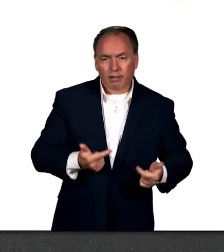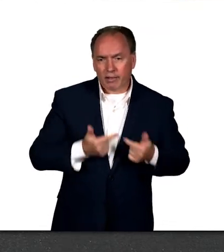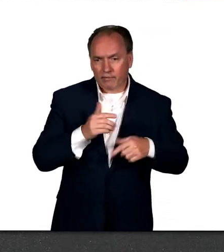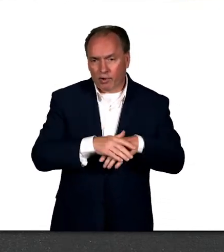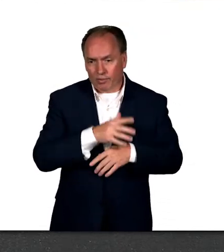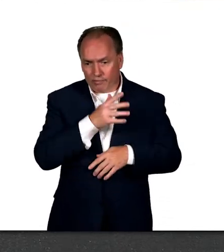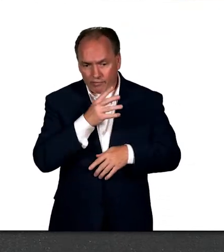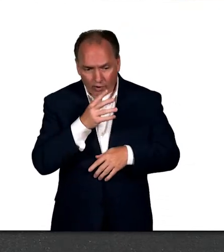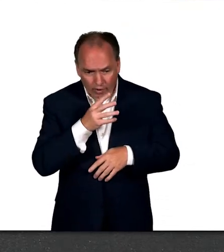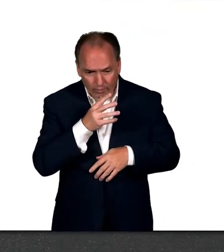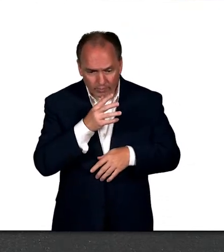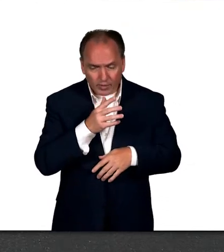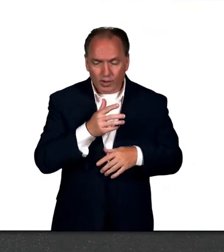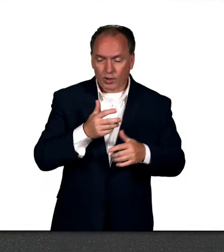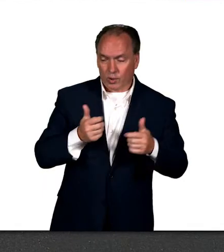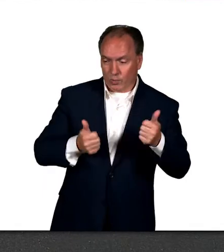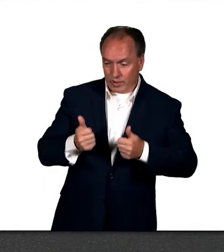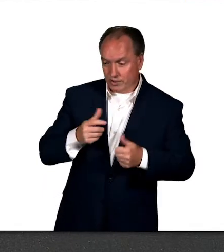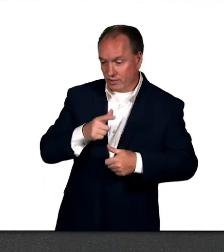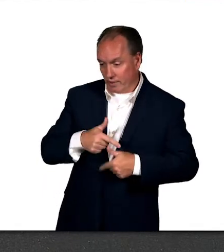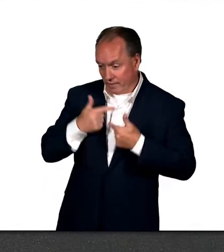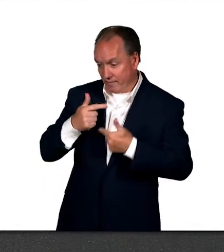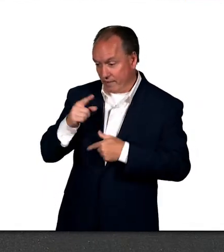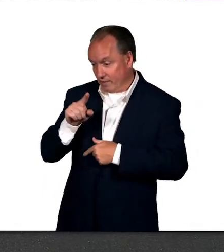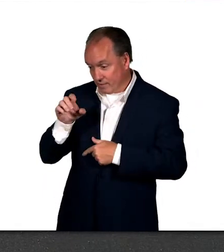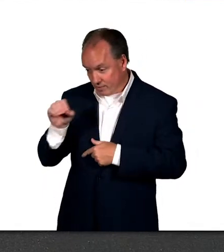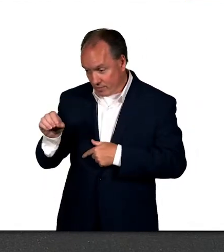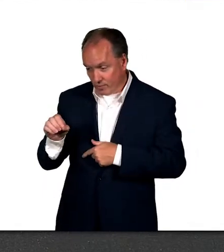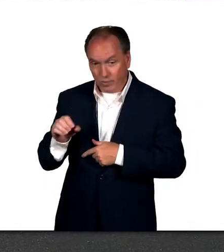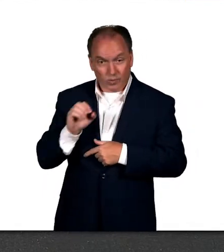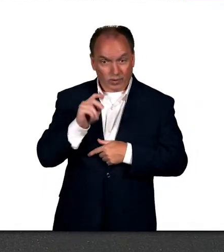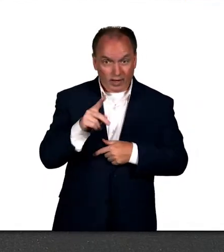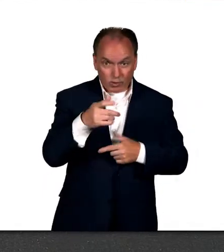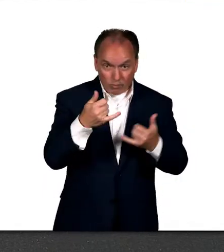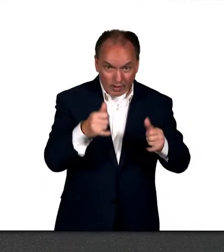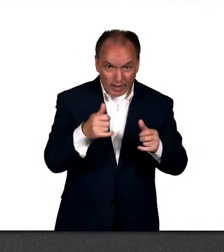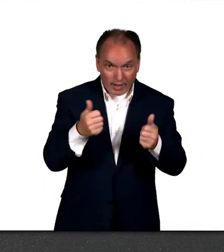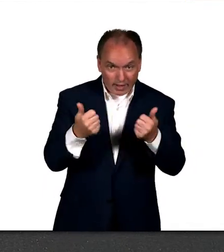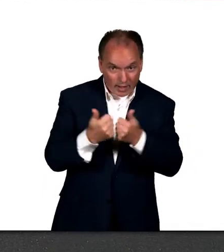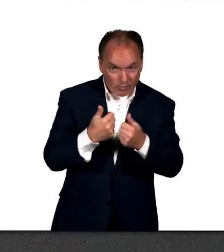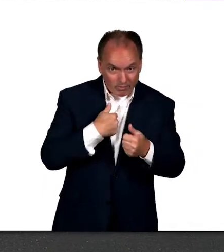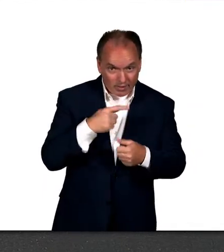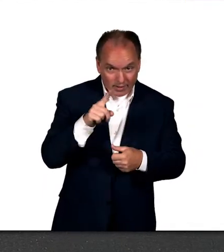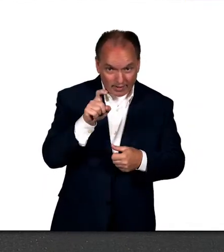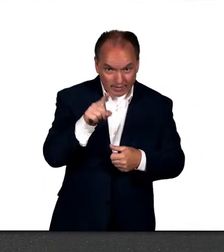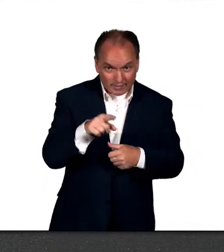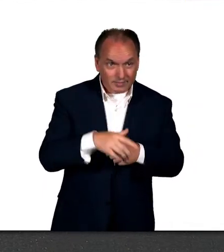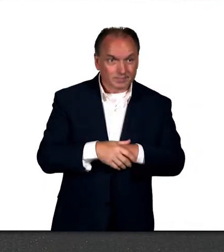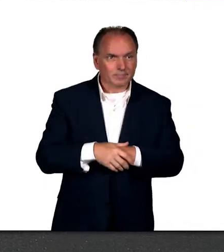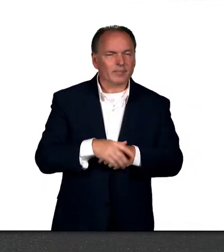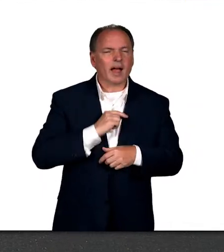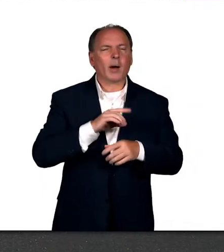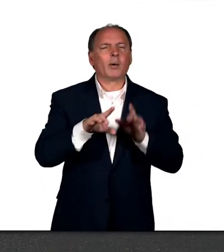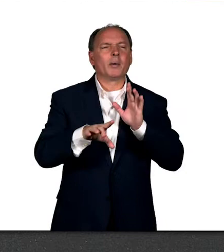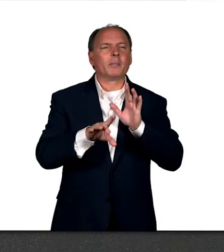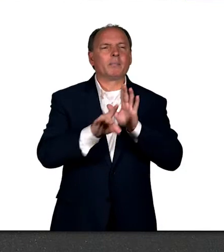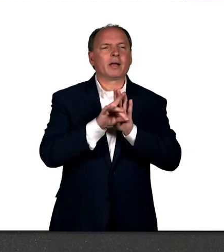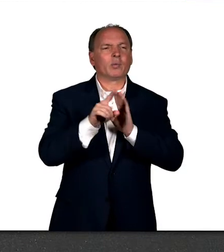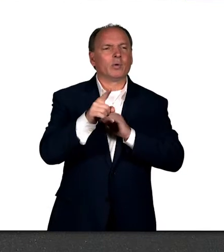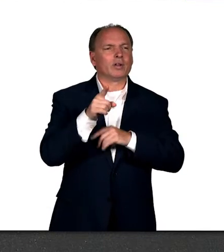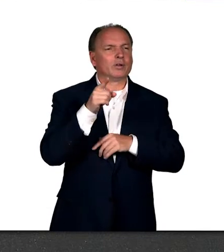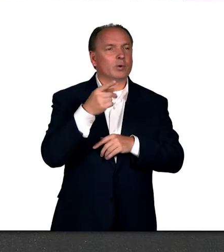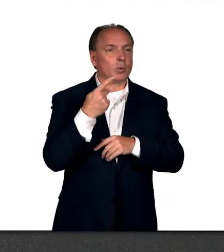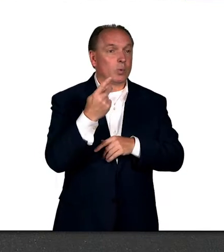on the farm and which ones live on the zoo. Would you like to play this with me? I'm just going to pick one